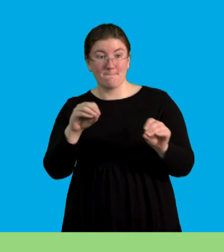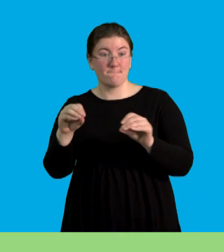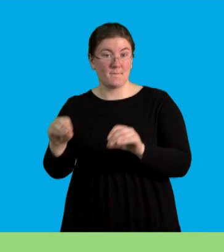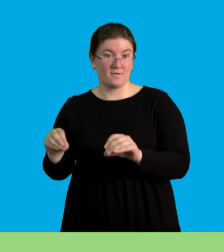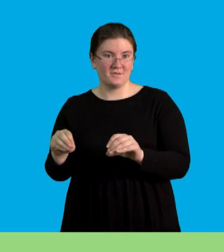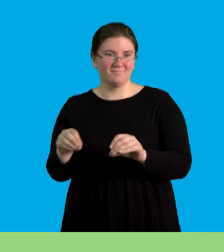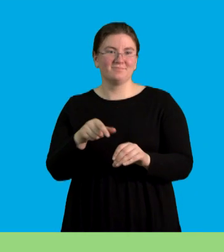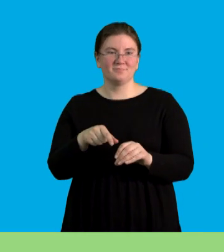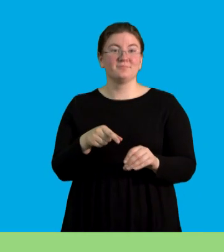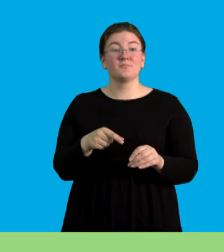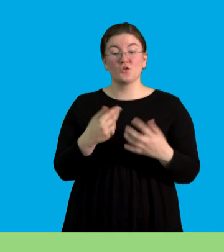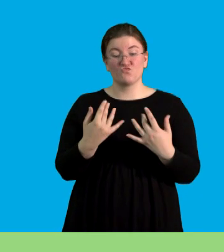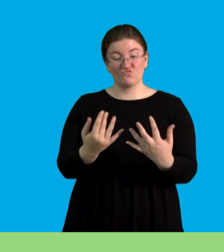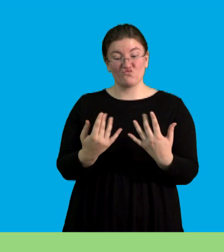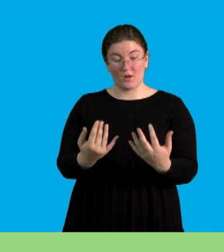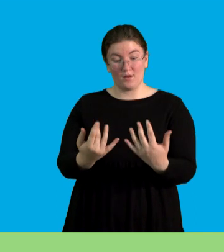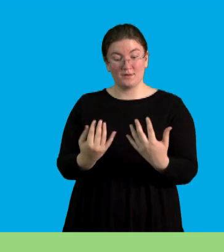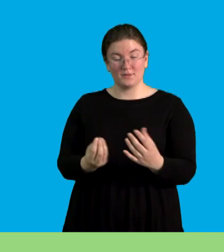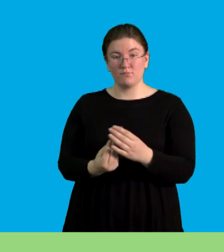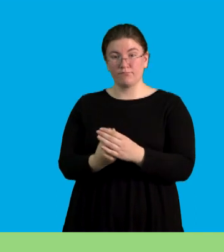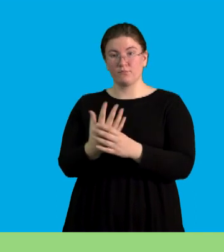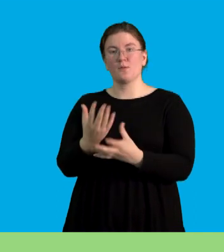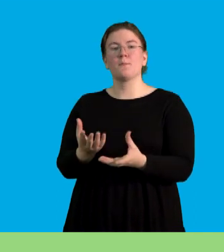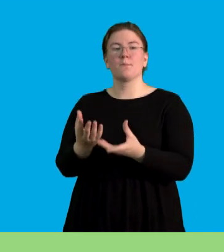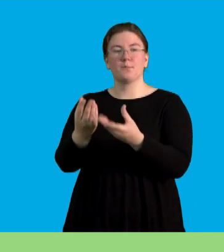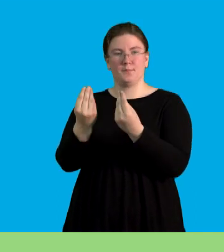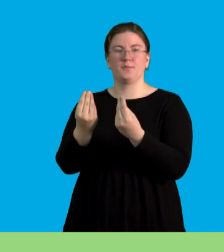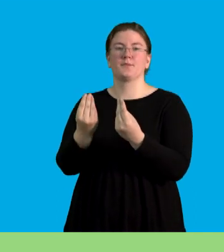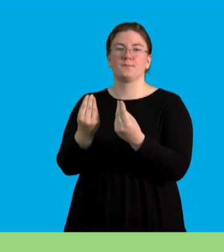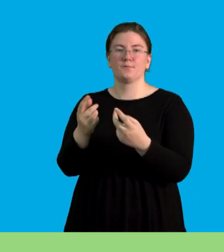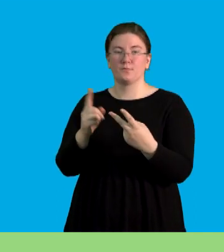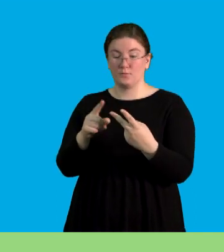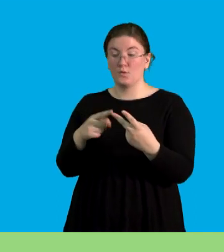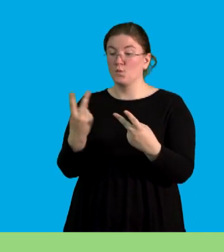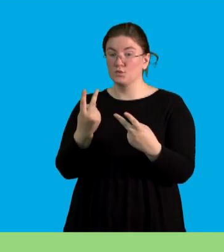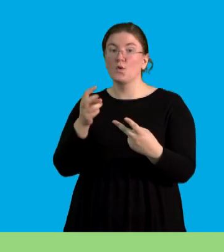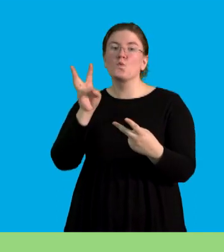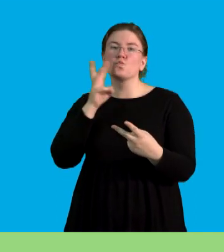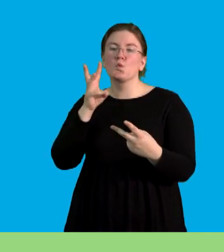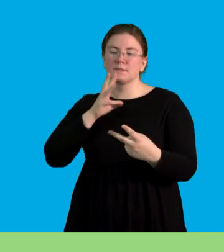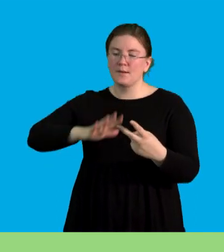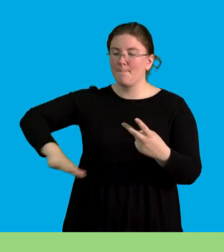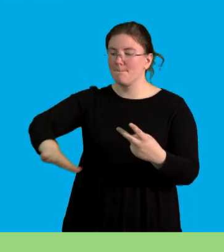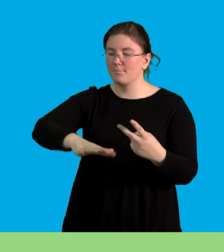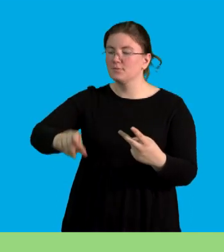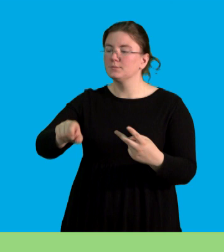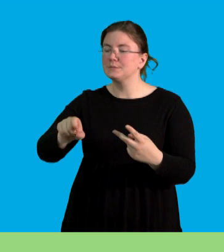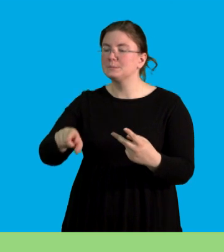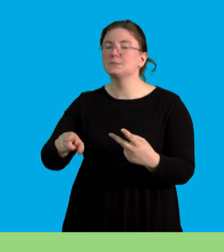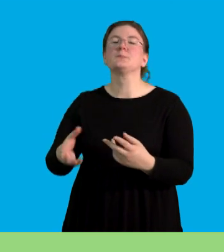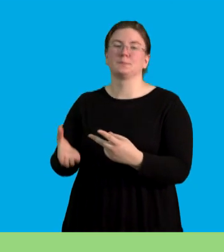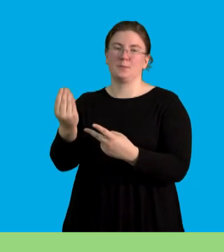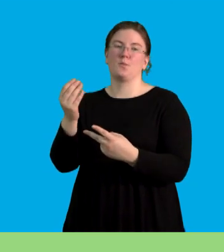migrating: they find where the grass is growing and where they will be able to have water